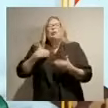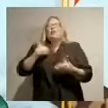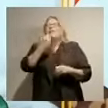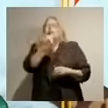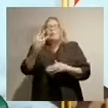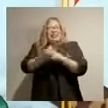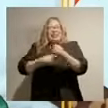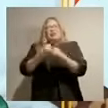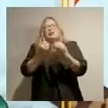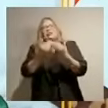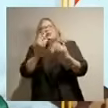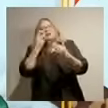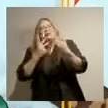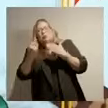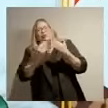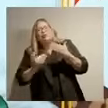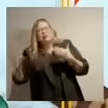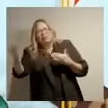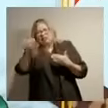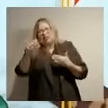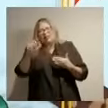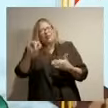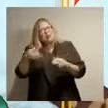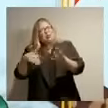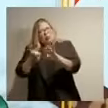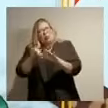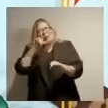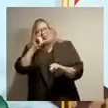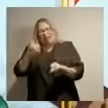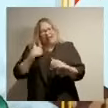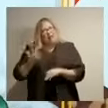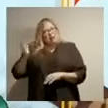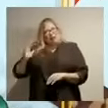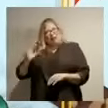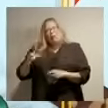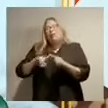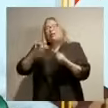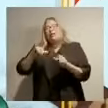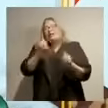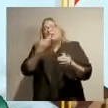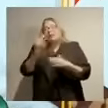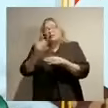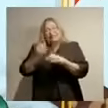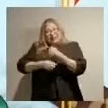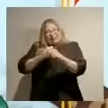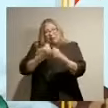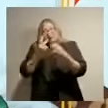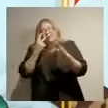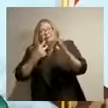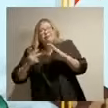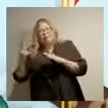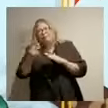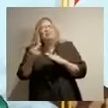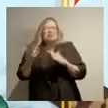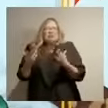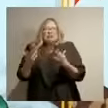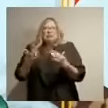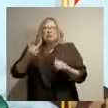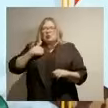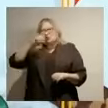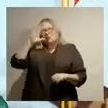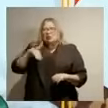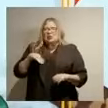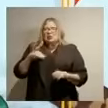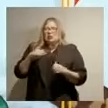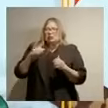also important, that didn't exist in the past. Those provide you some understanding of what to anticipate in the future, but it's very difficult on the basis